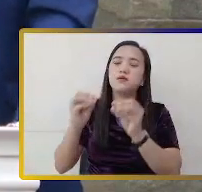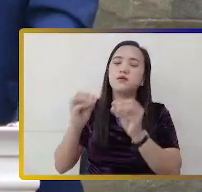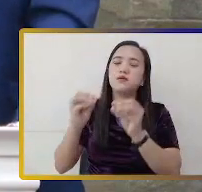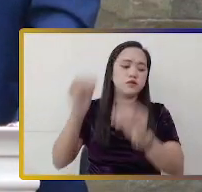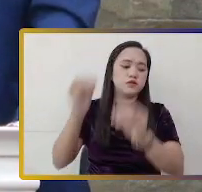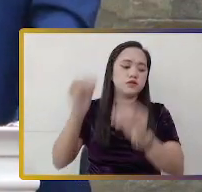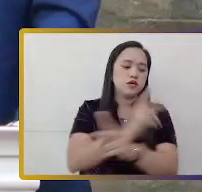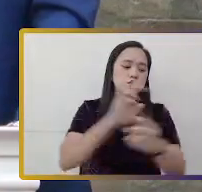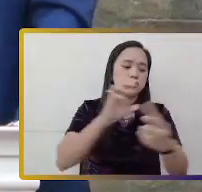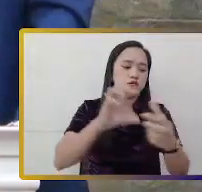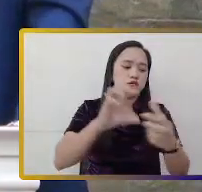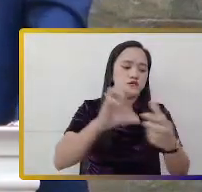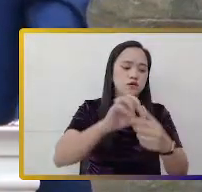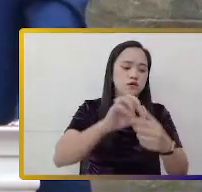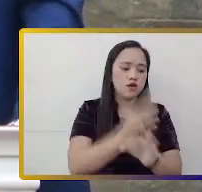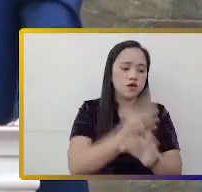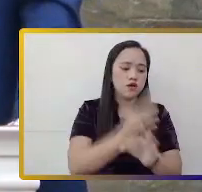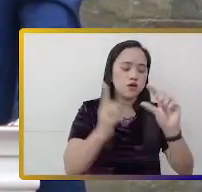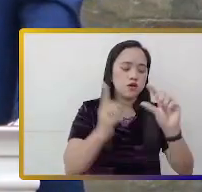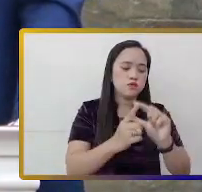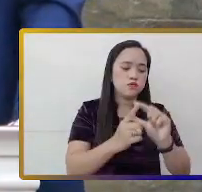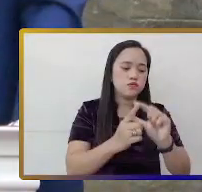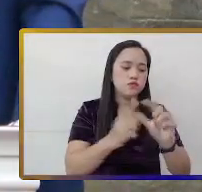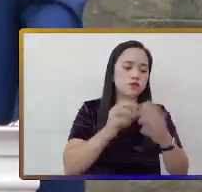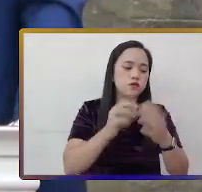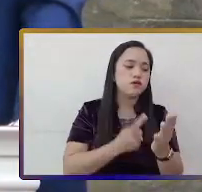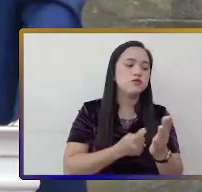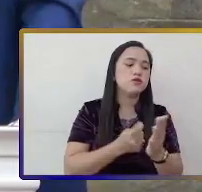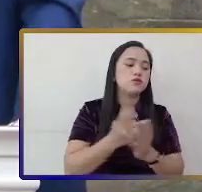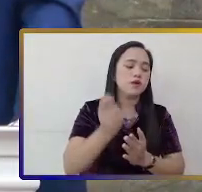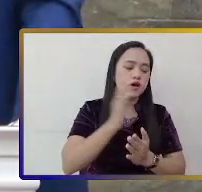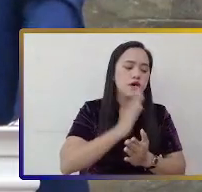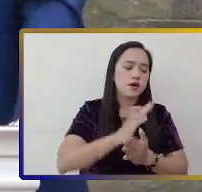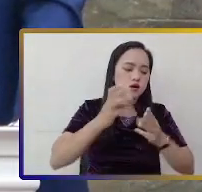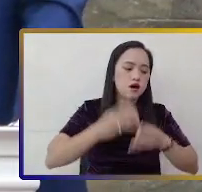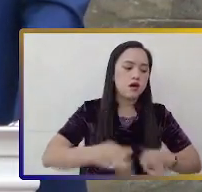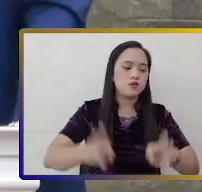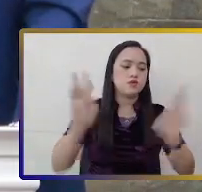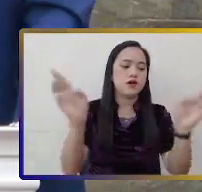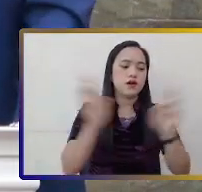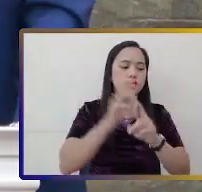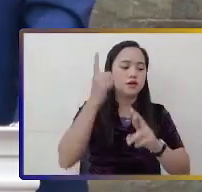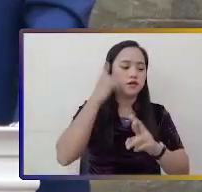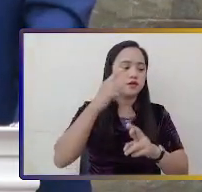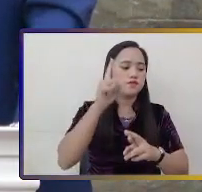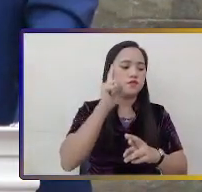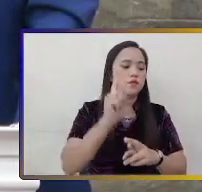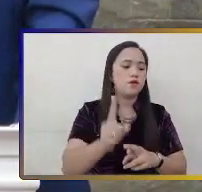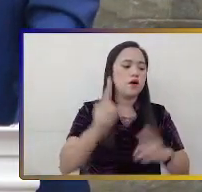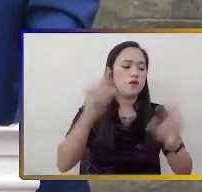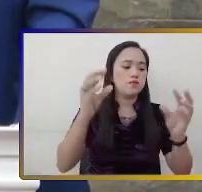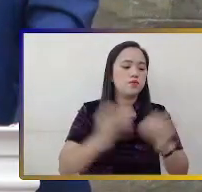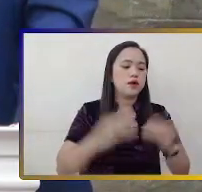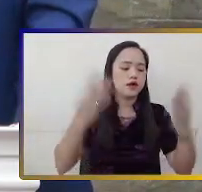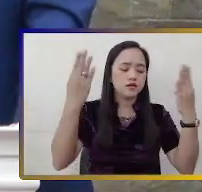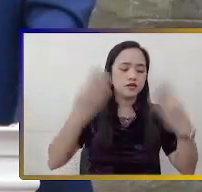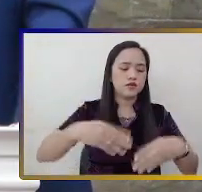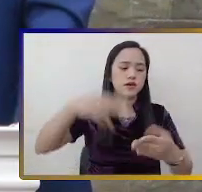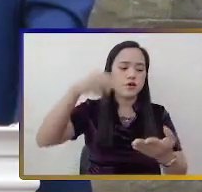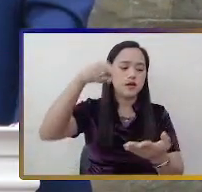Put on the shield of faith, the sword of truth be on your way. Are you ready for one more